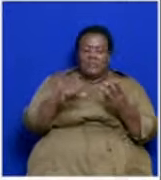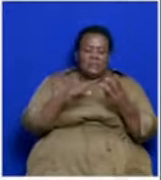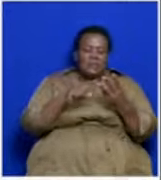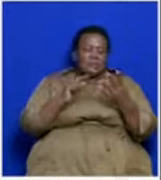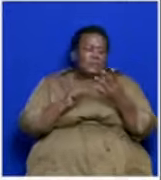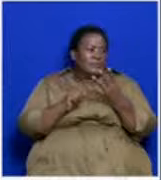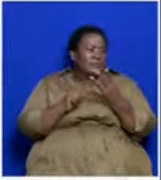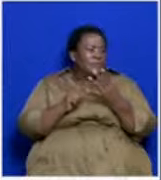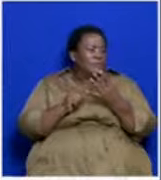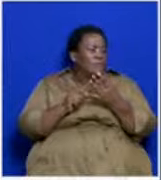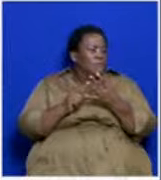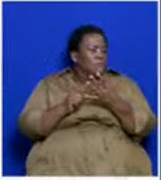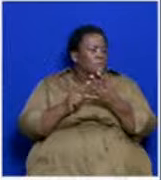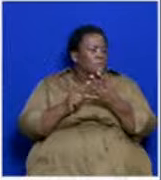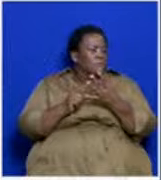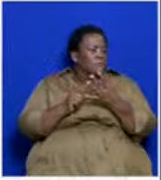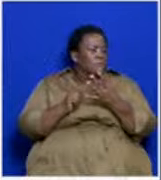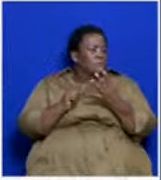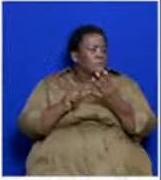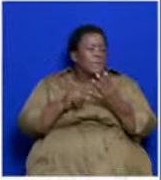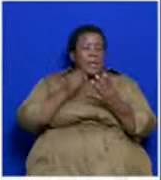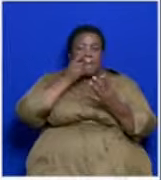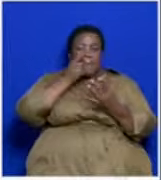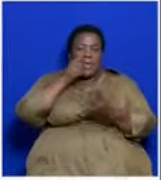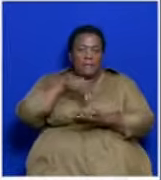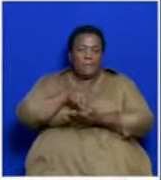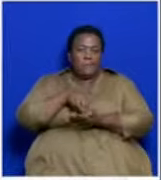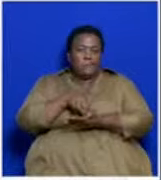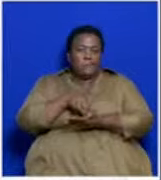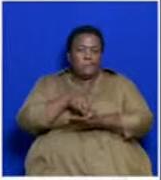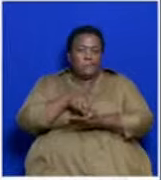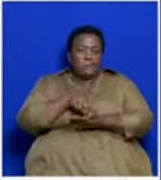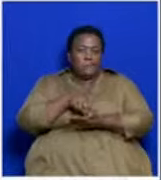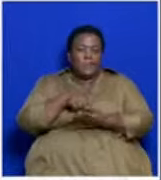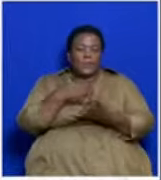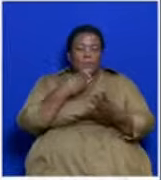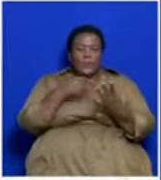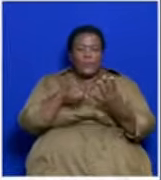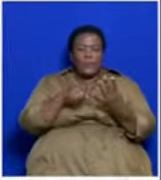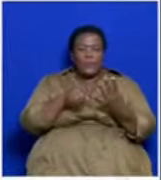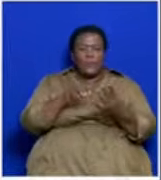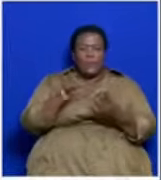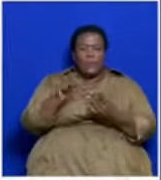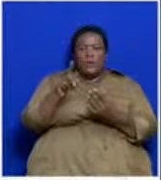The man standing there is Adrian Norman Mackenzie.